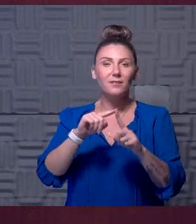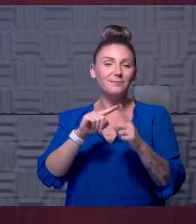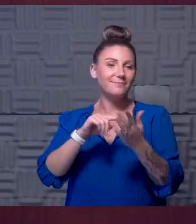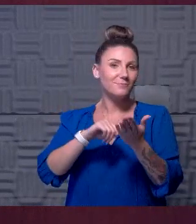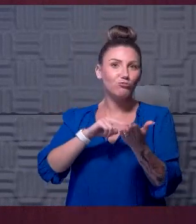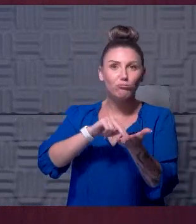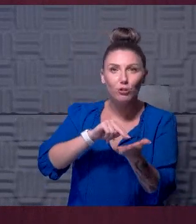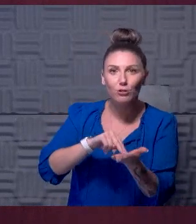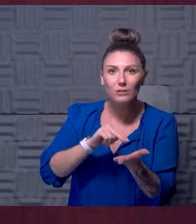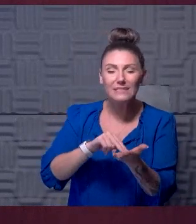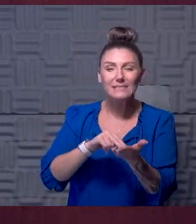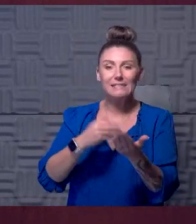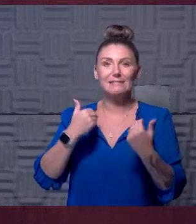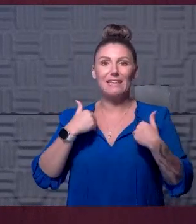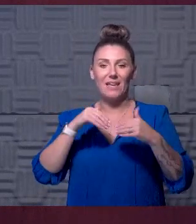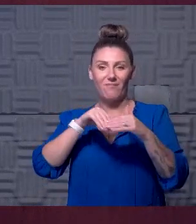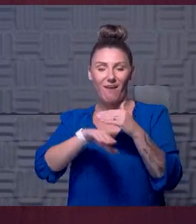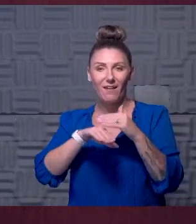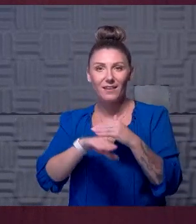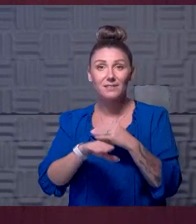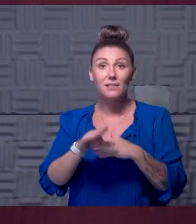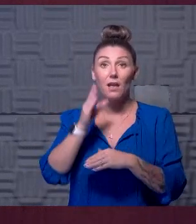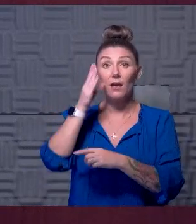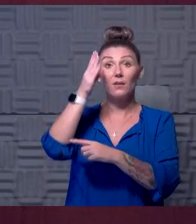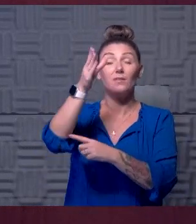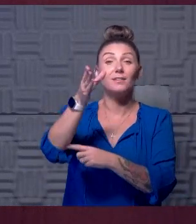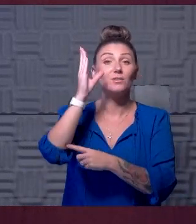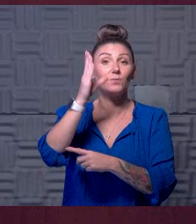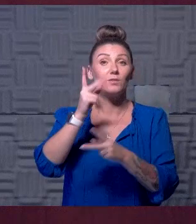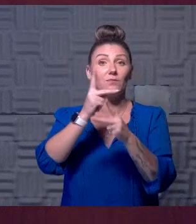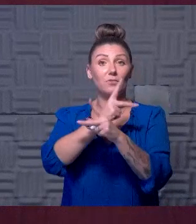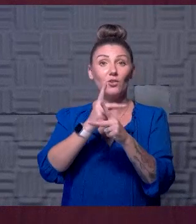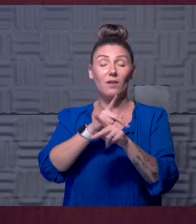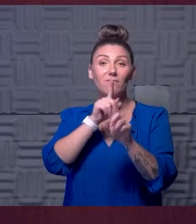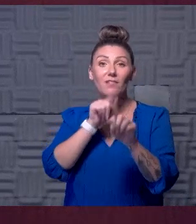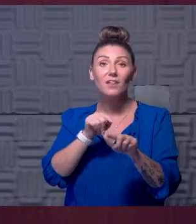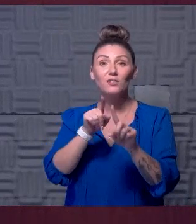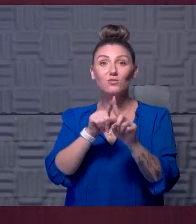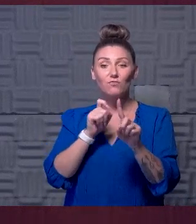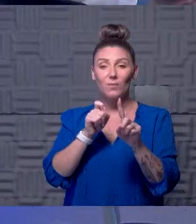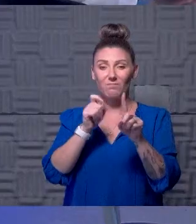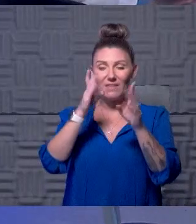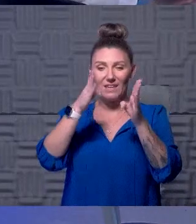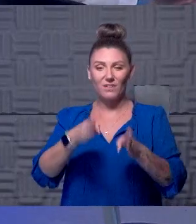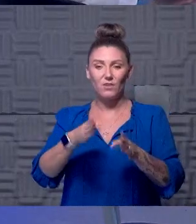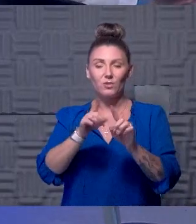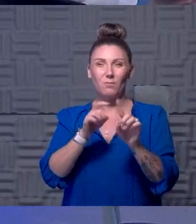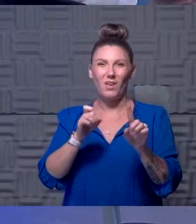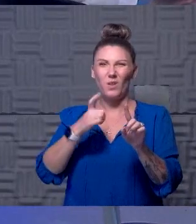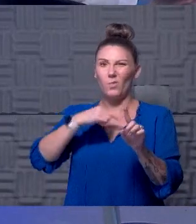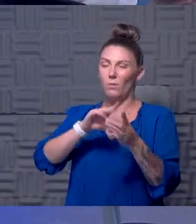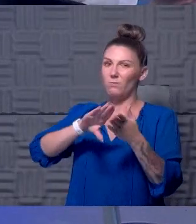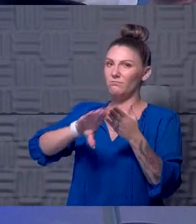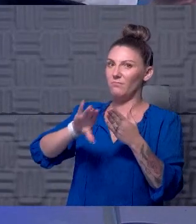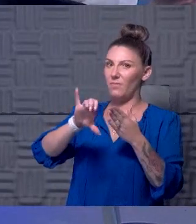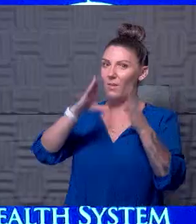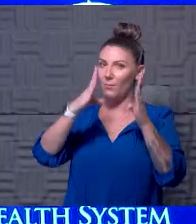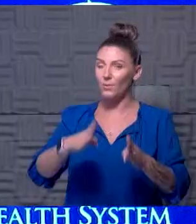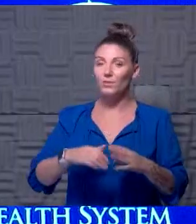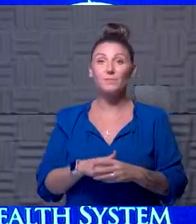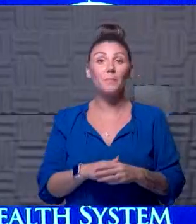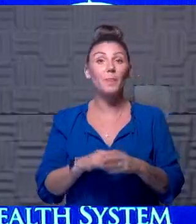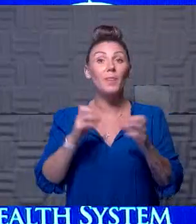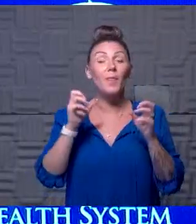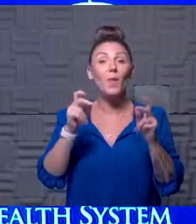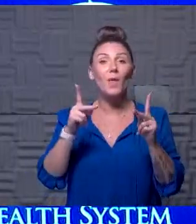have access to this vaccine. Eventually, we'll find out the answer for that individual, but at this point, we would exclude that individual. All right, we